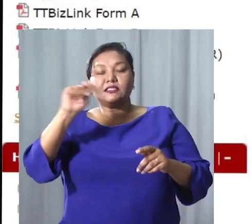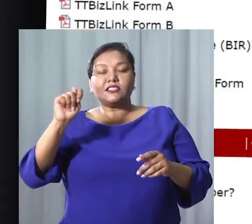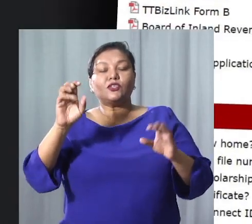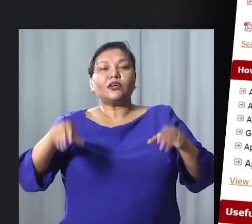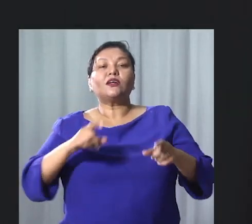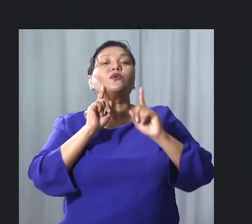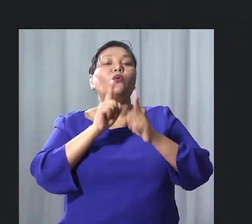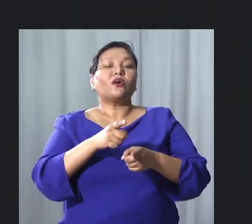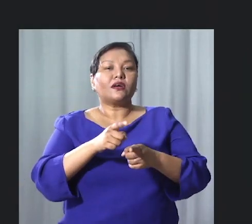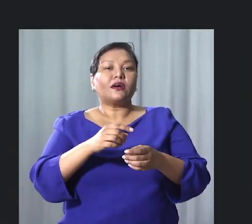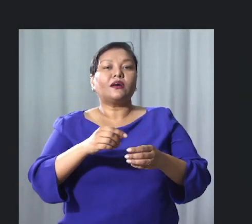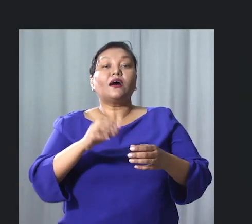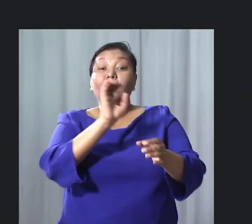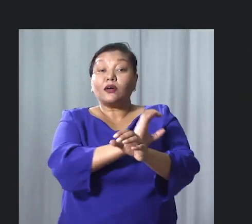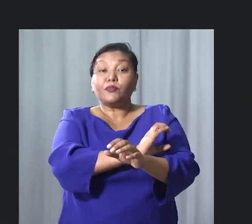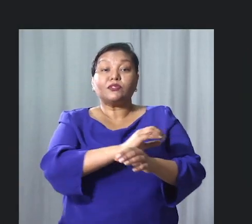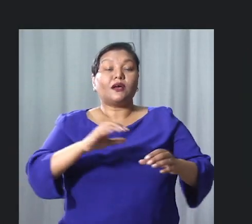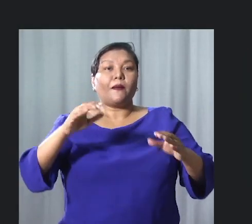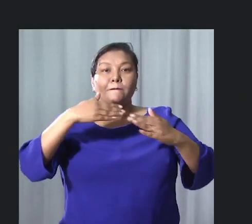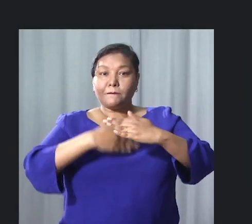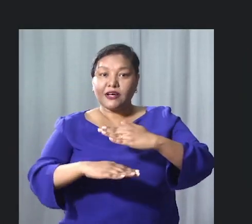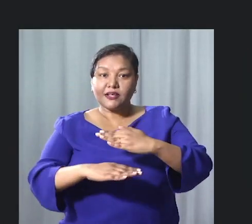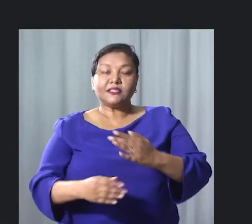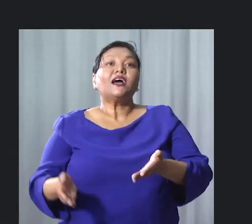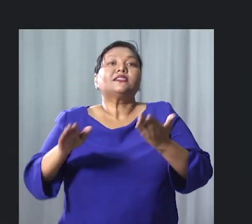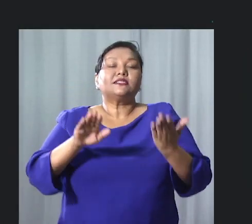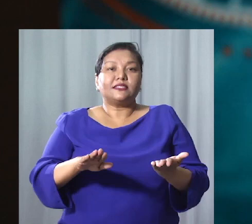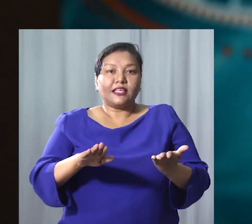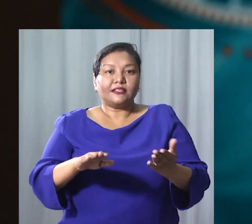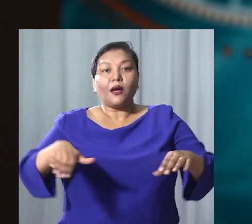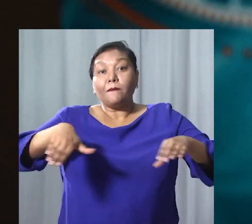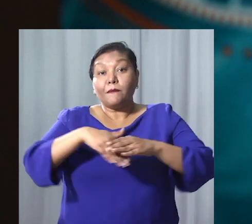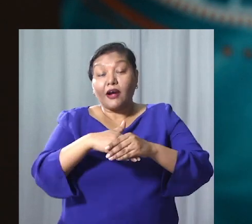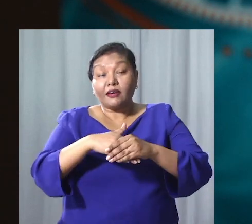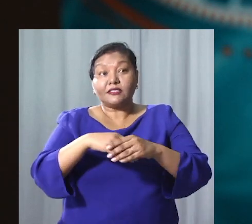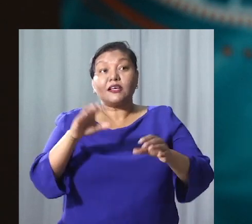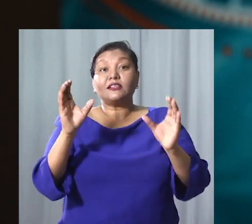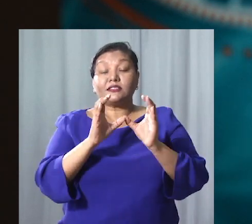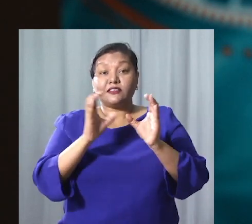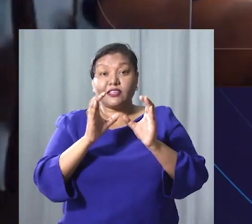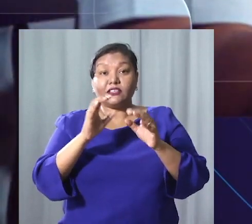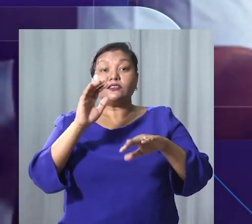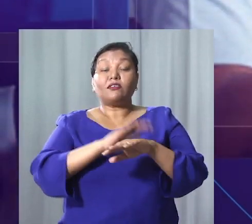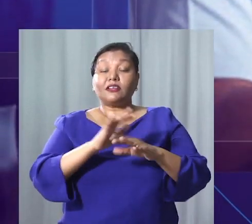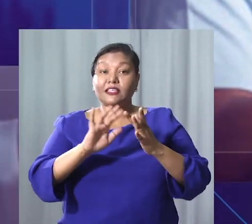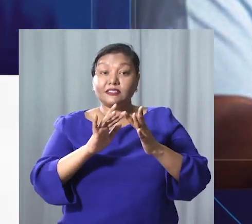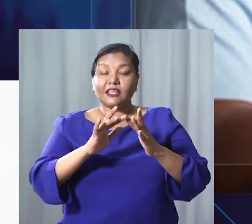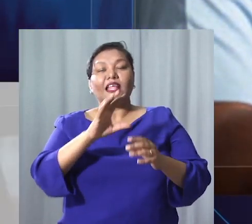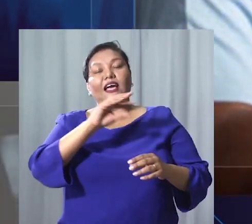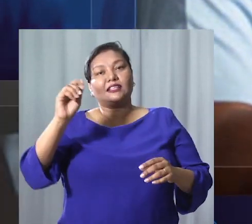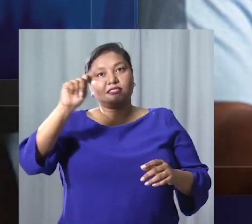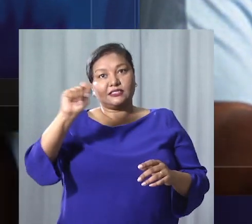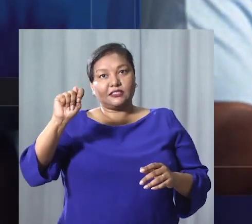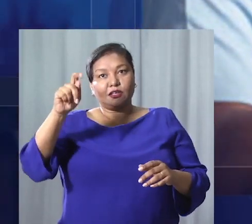computerized birth, death, or marriage certificates online. These are then delivered to you by TT Post.